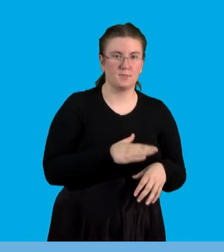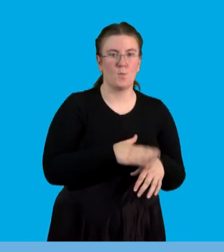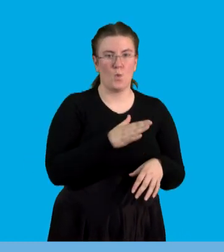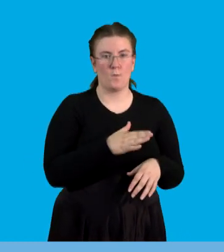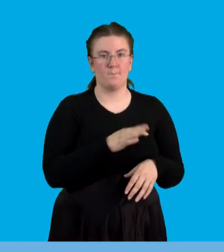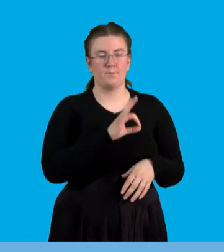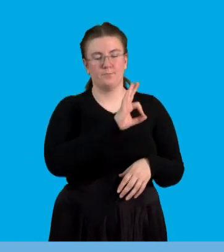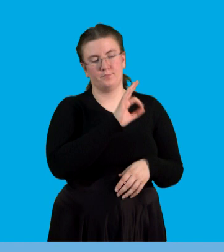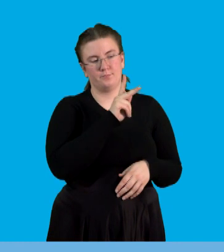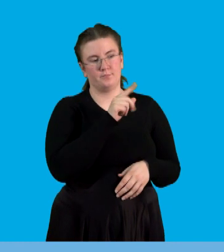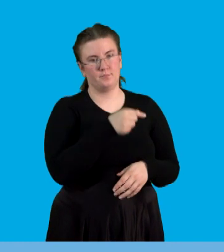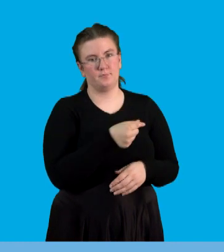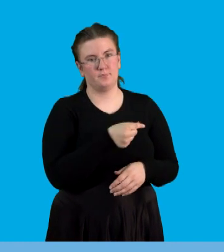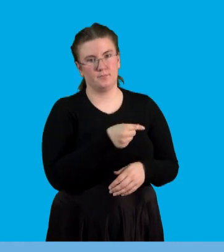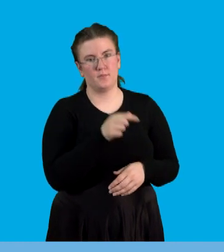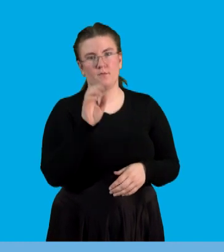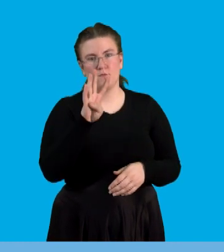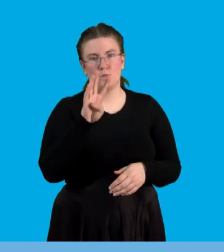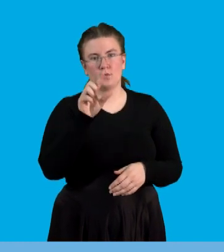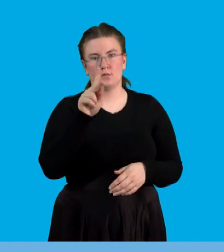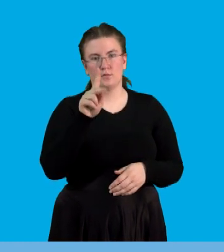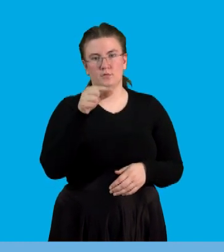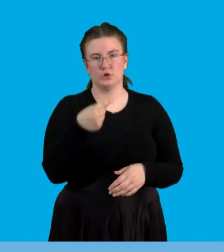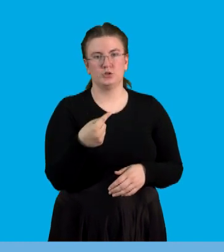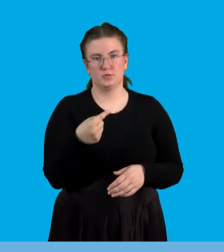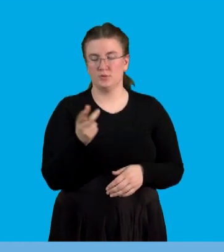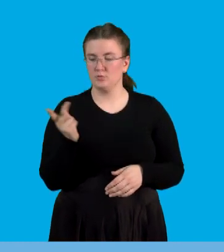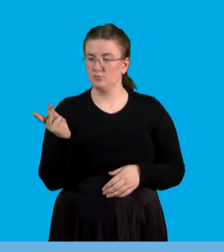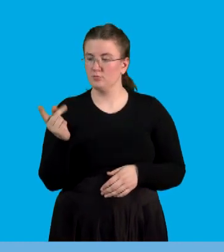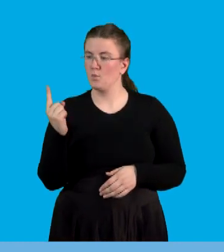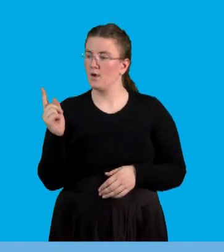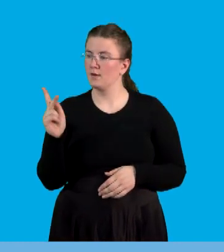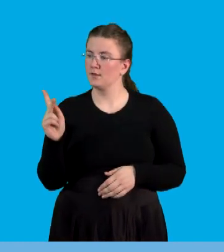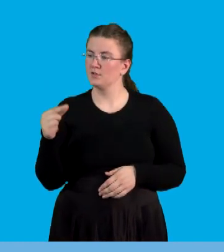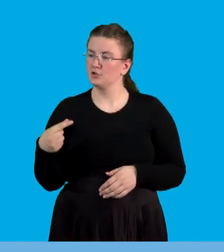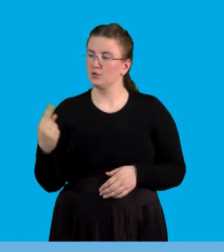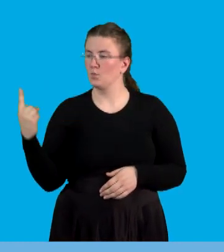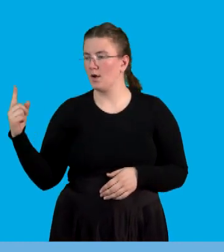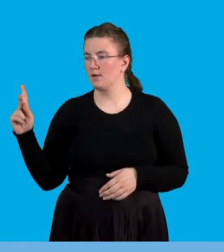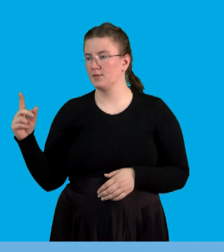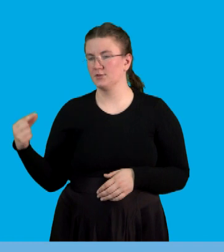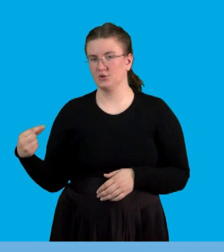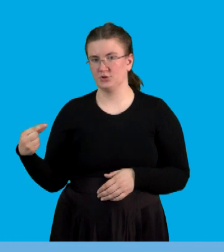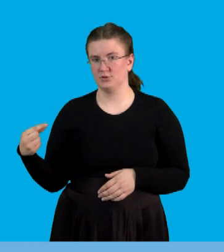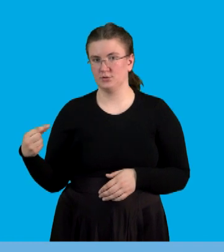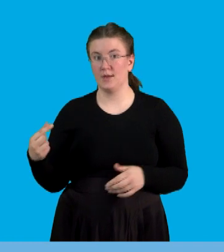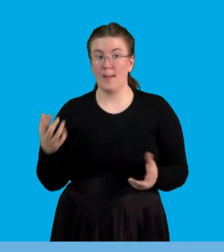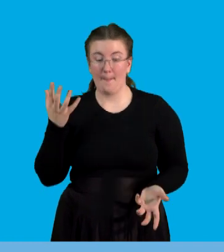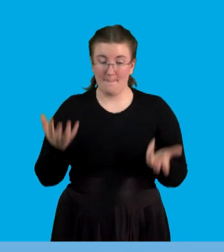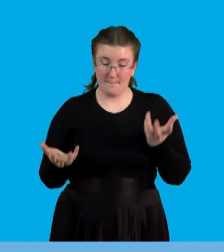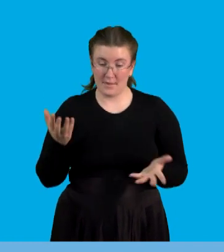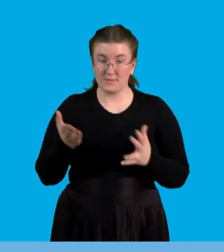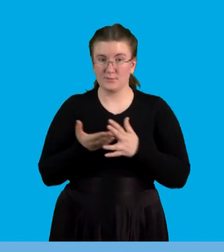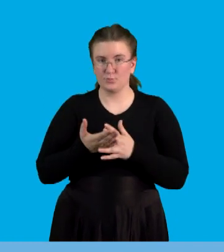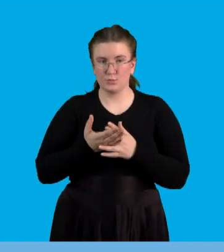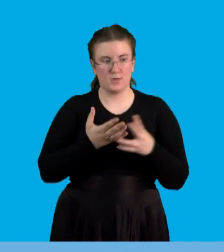if this was 3 kg and let's say 4 kg, and this was 1 kg and 1 kg. Because